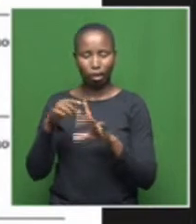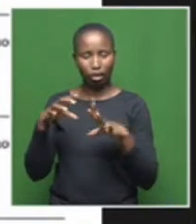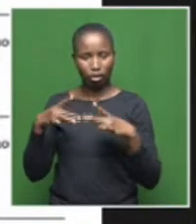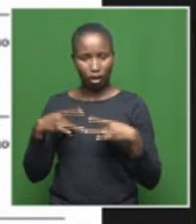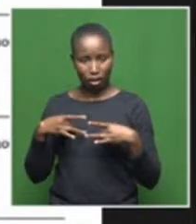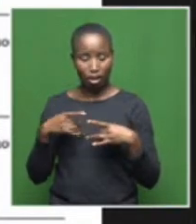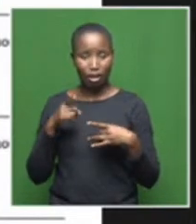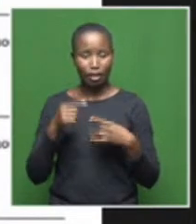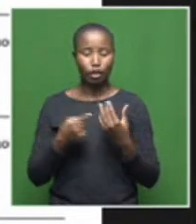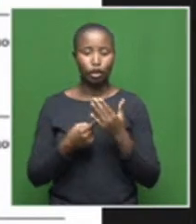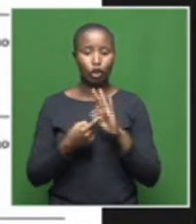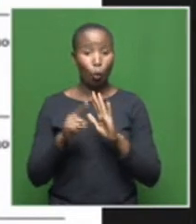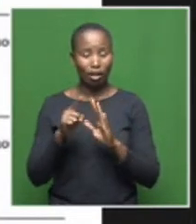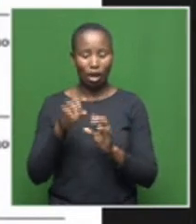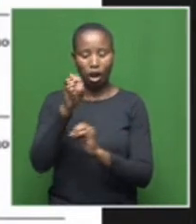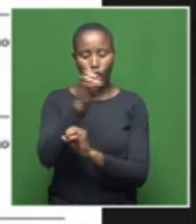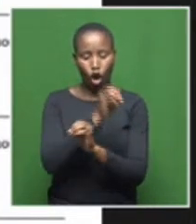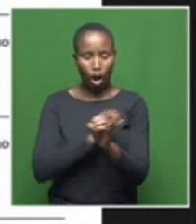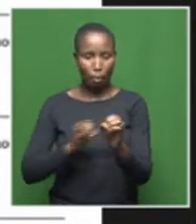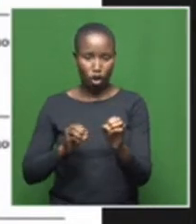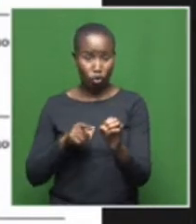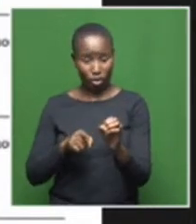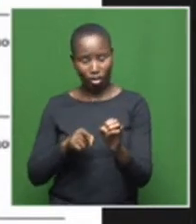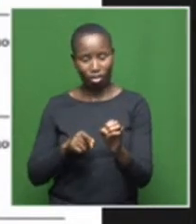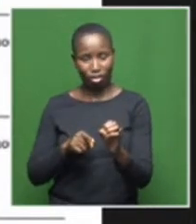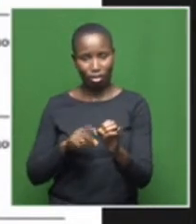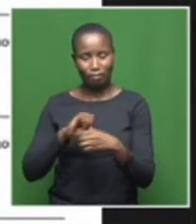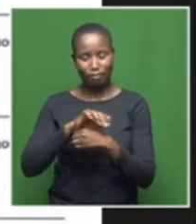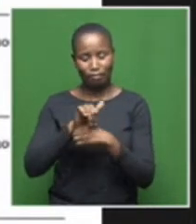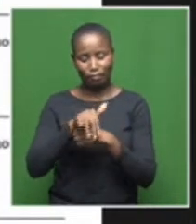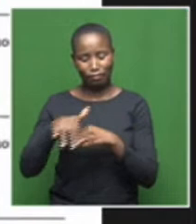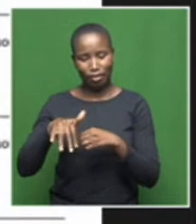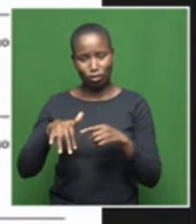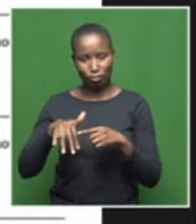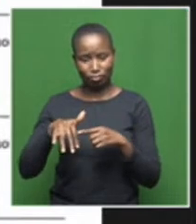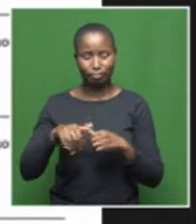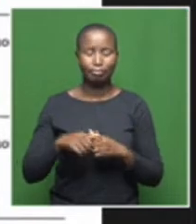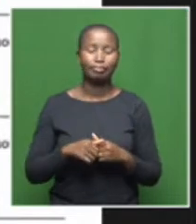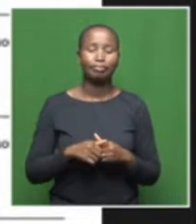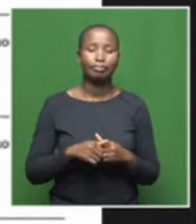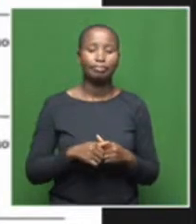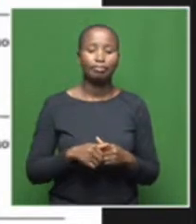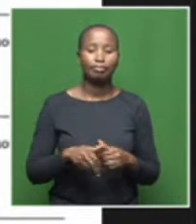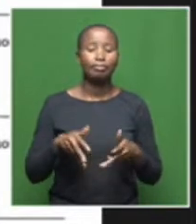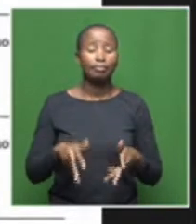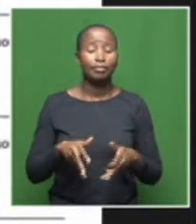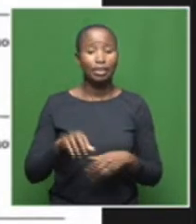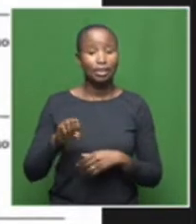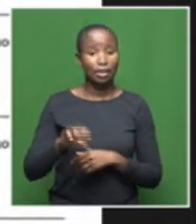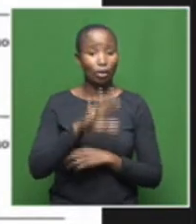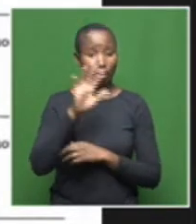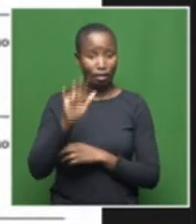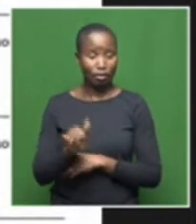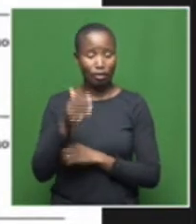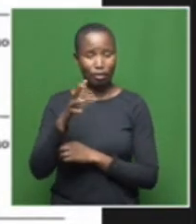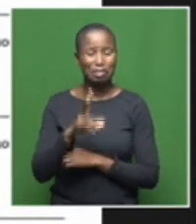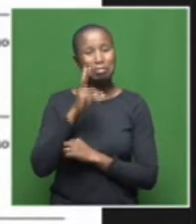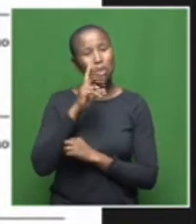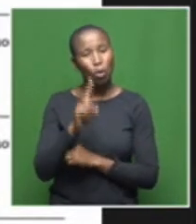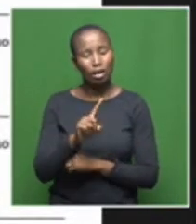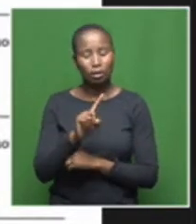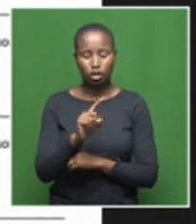sequenced showing the Omicron variant. In South Africa, in the last week, we have seen a